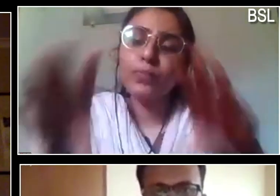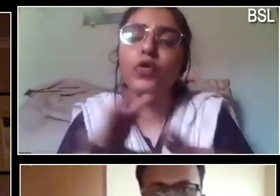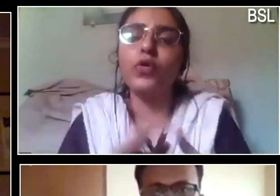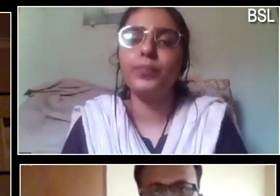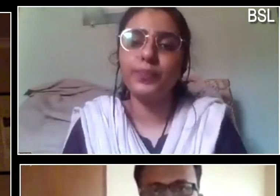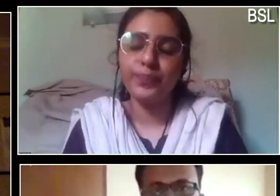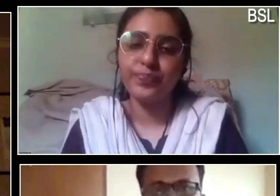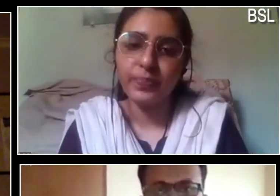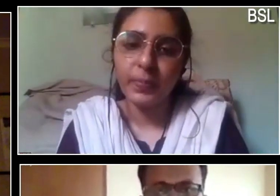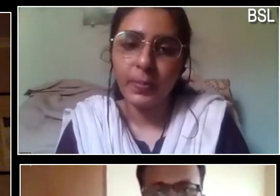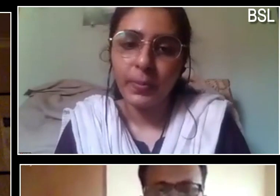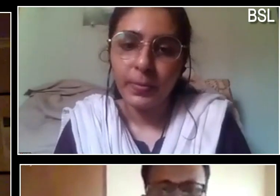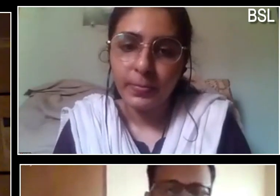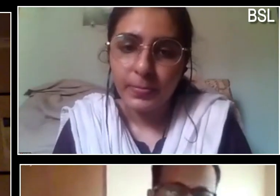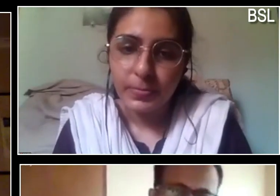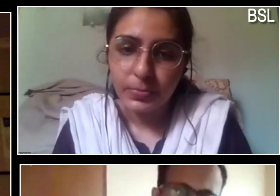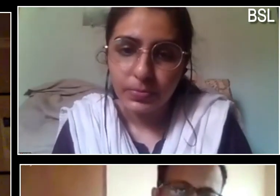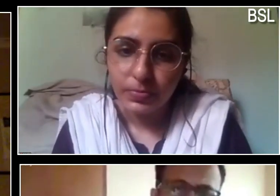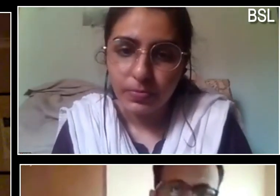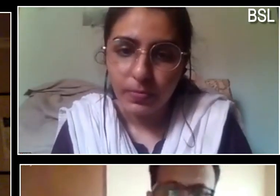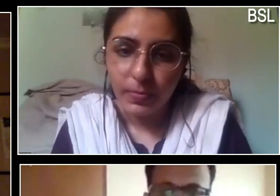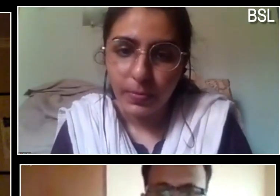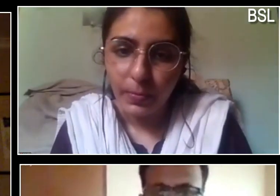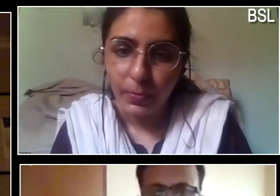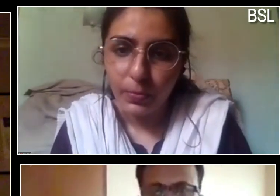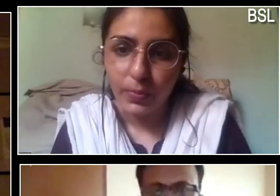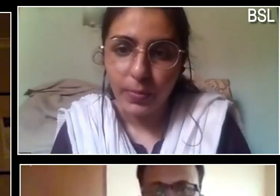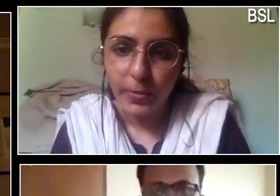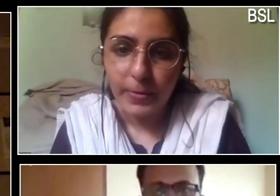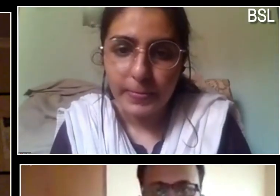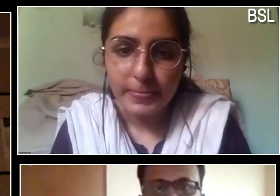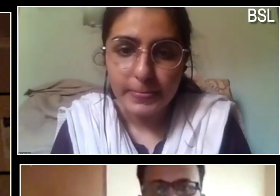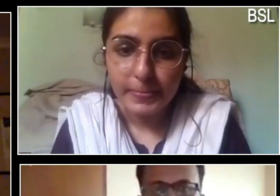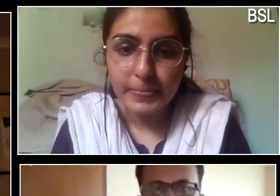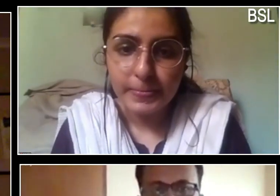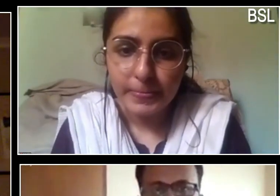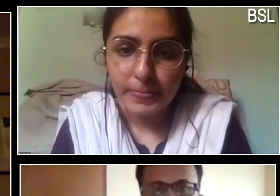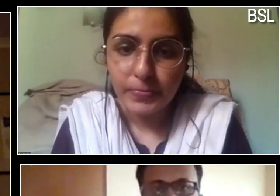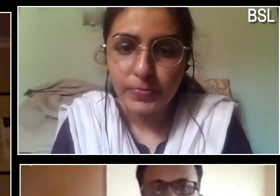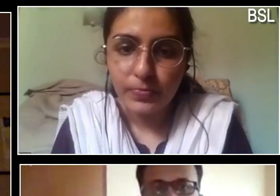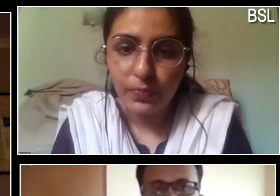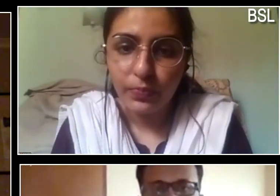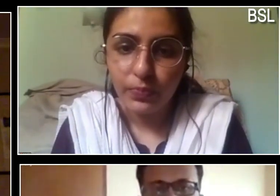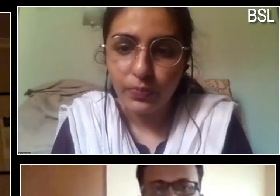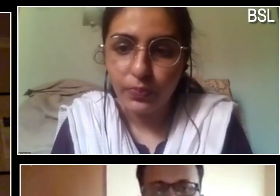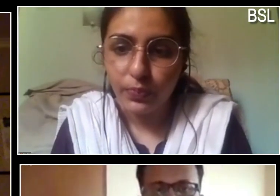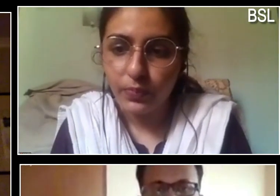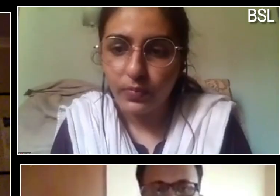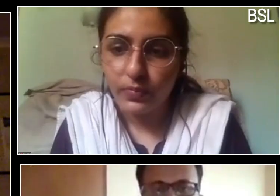Group, comprising people with disability from the local community, and I'm one of those.